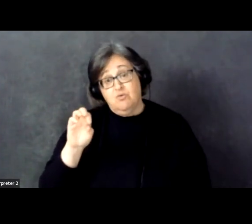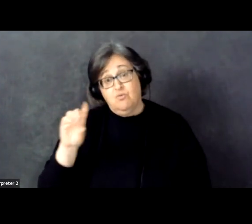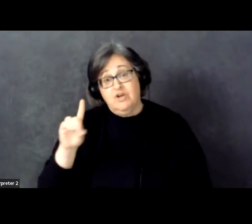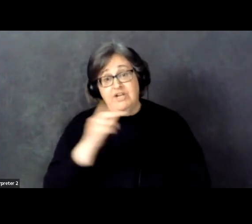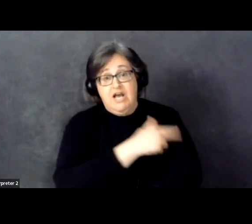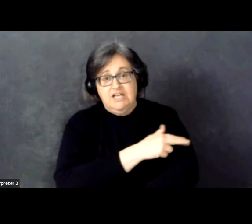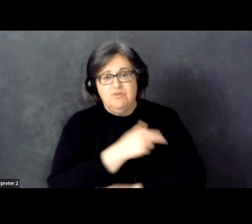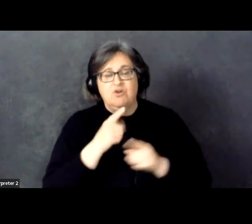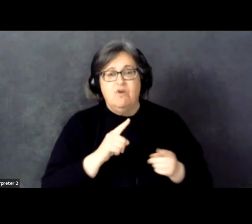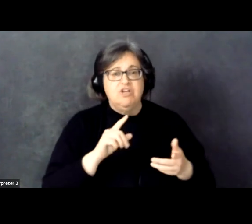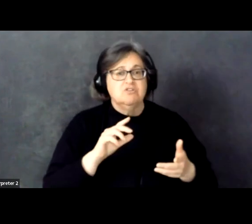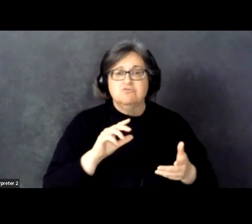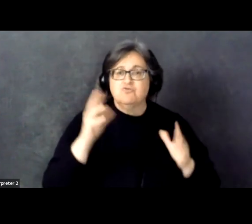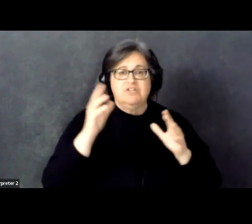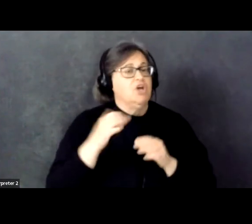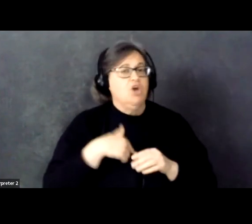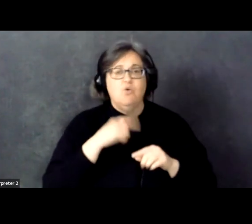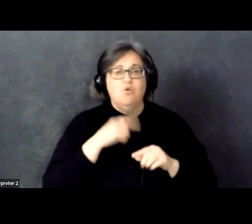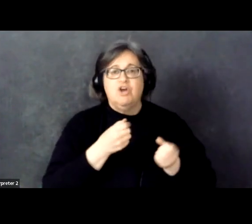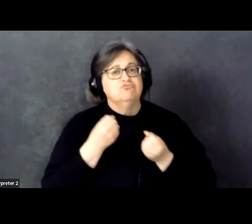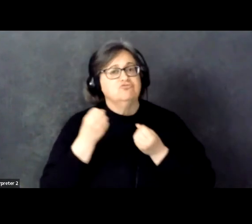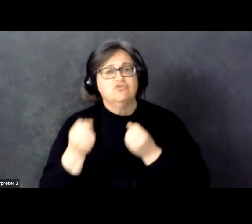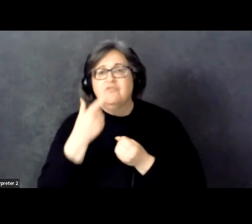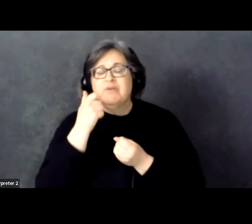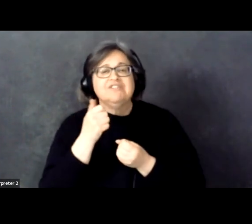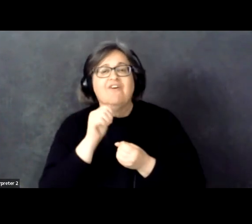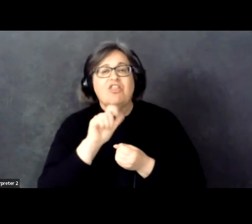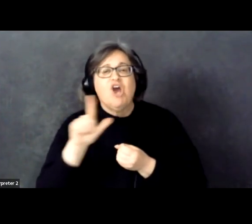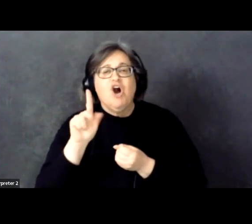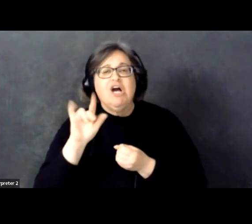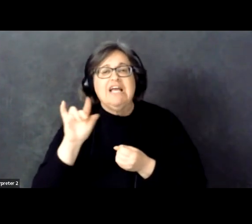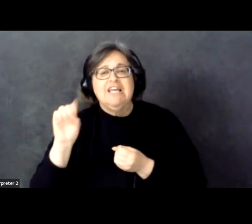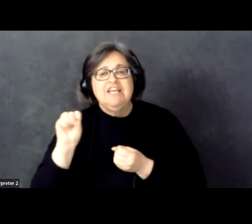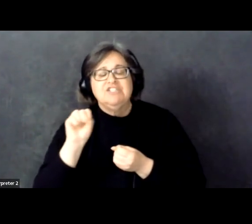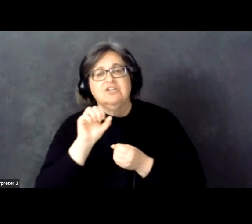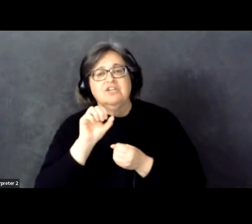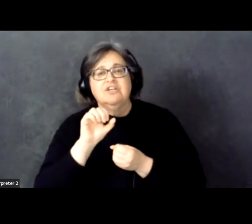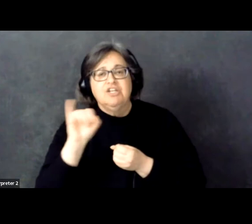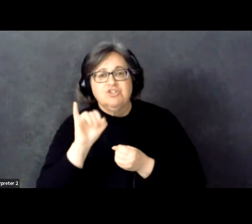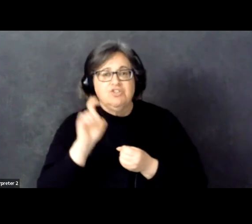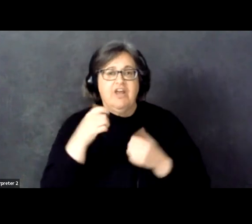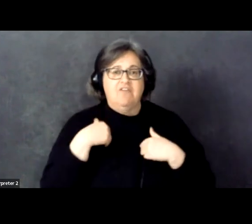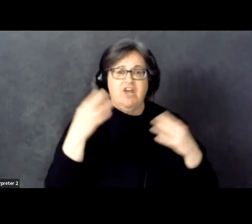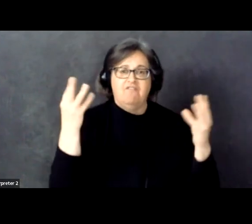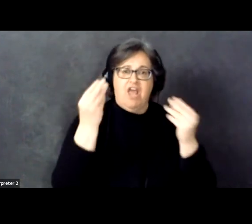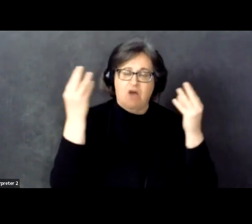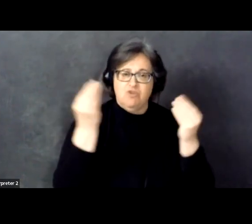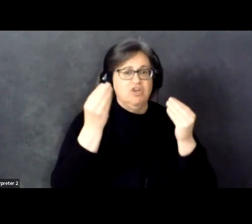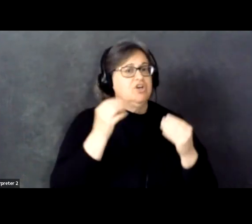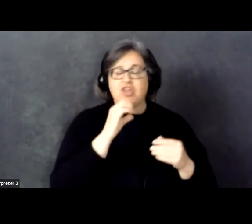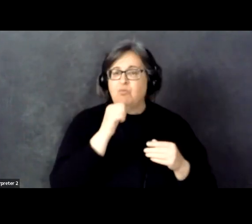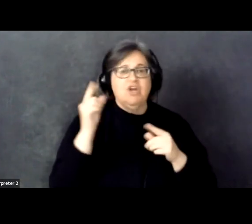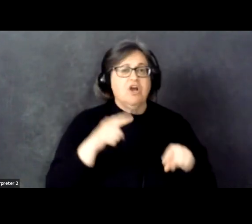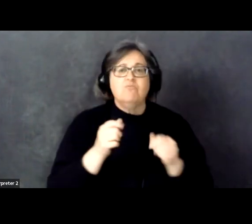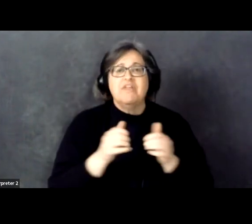allowed to bring him on our own per the Illinois All Kids Insurance at the time. He had to be brought by ambulance. The ambulance would not come without the